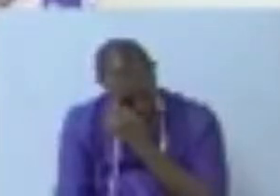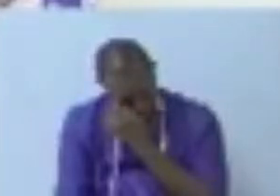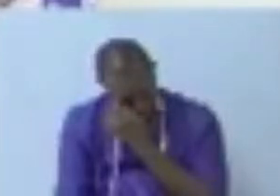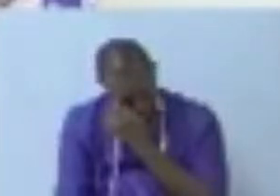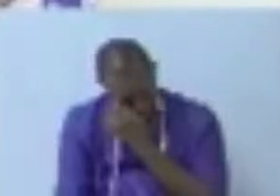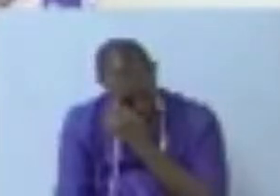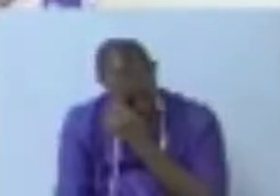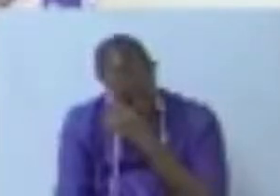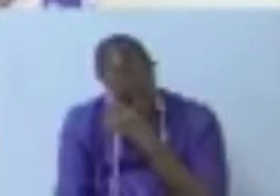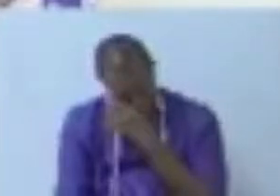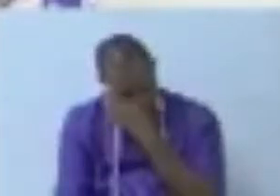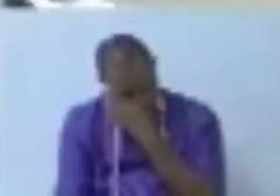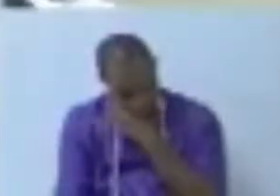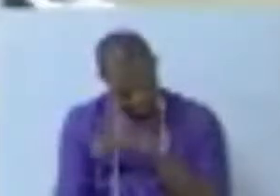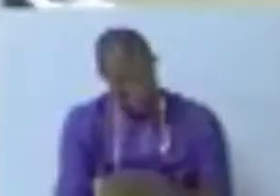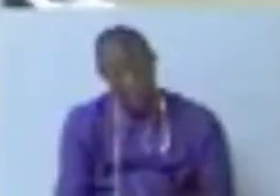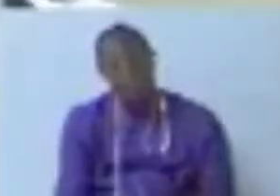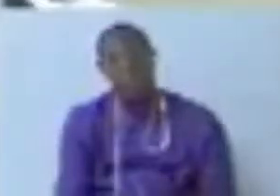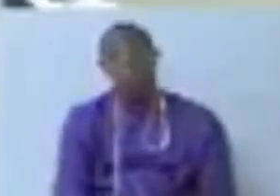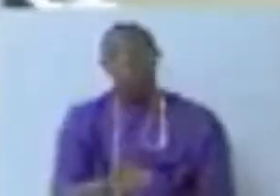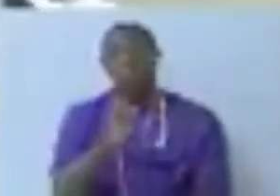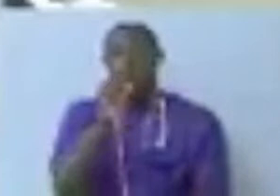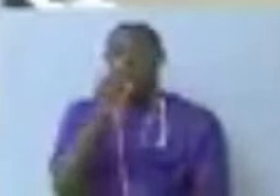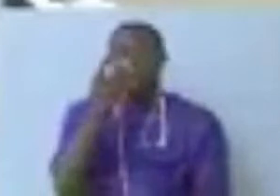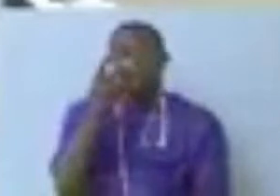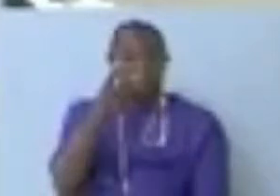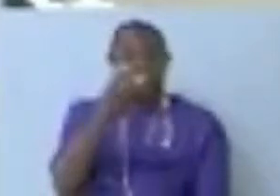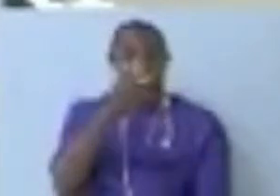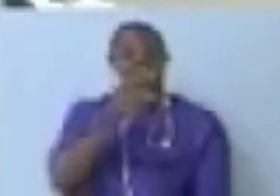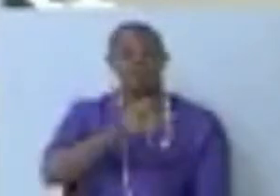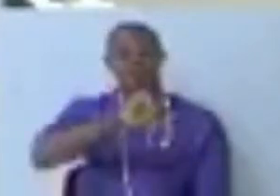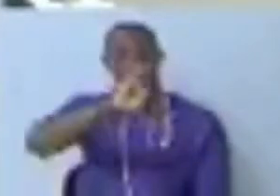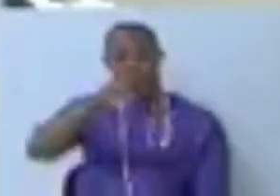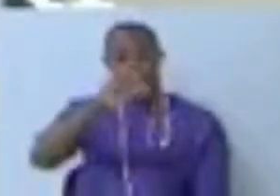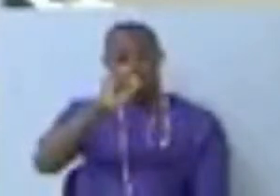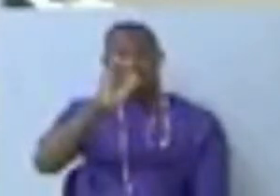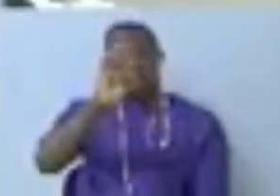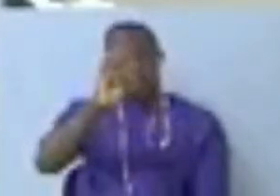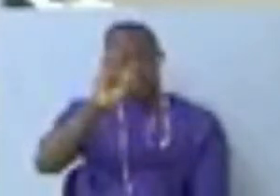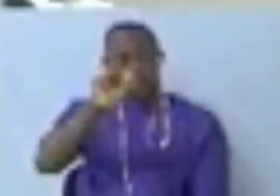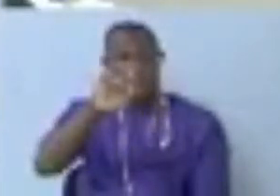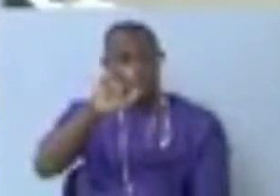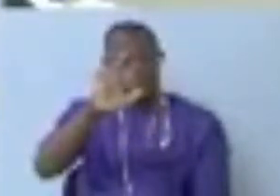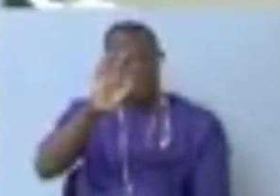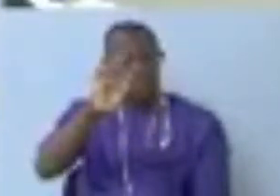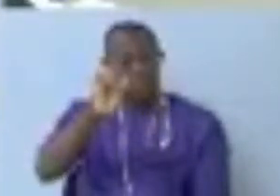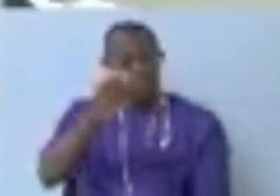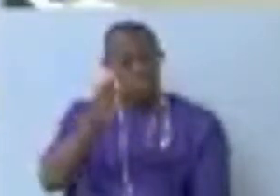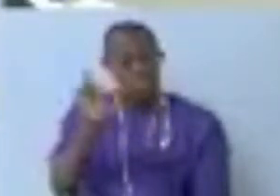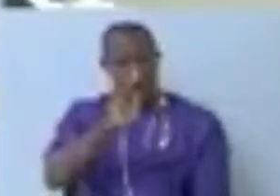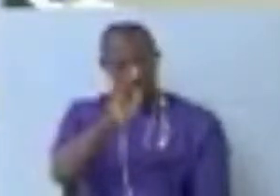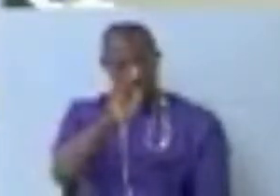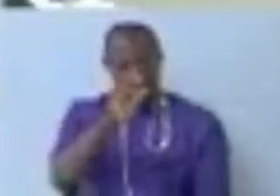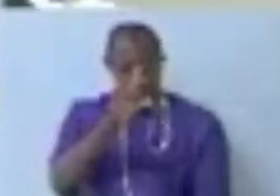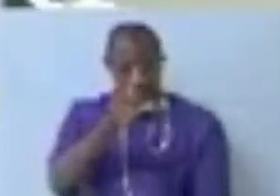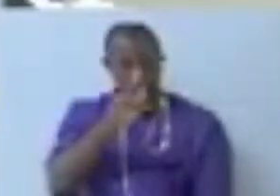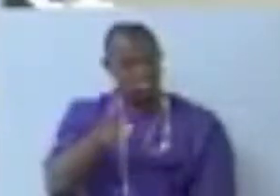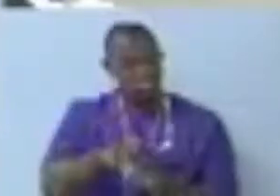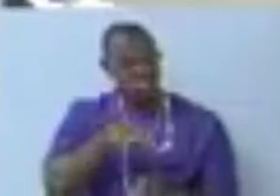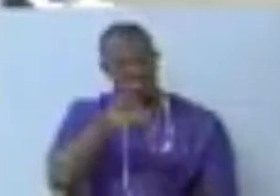Okay, you see, Mr. Jobarteh, Yeah, Mr. Jobarteh. what you said is misleading.